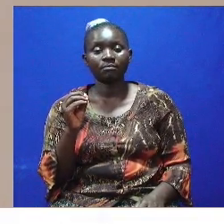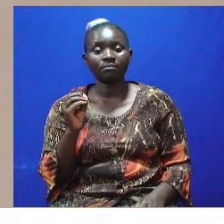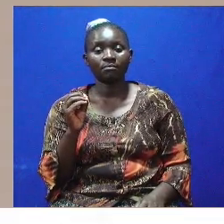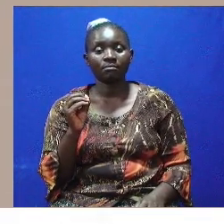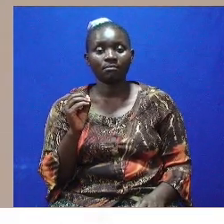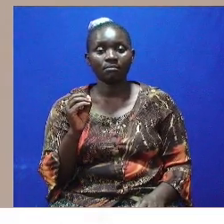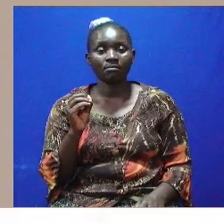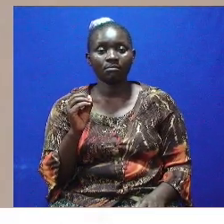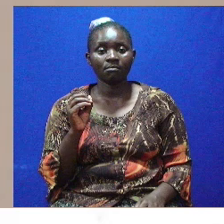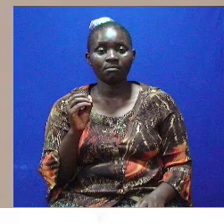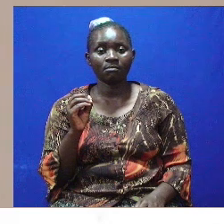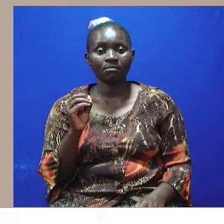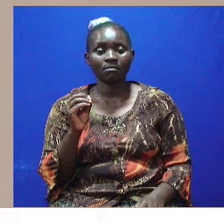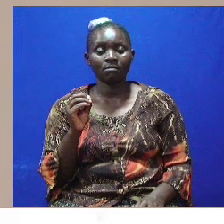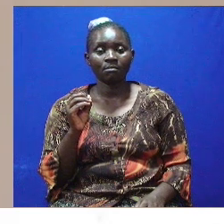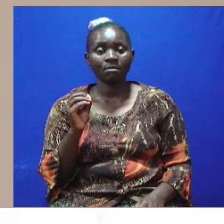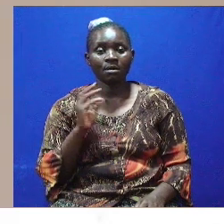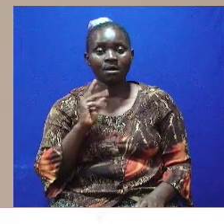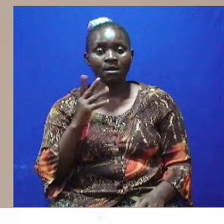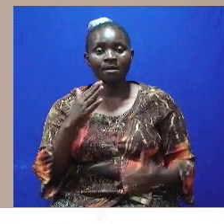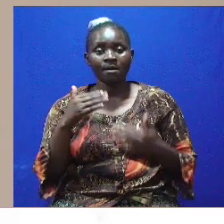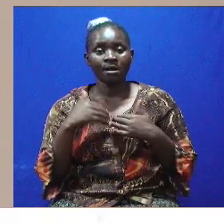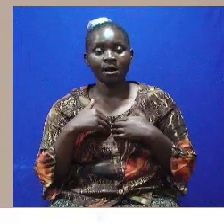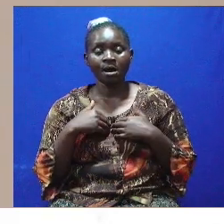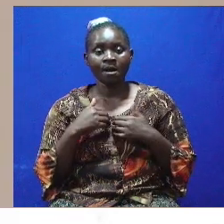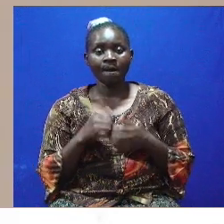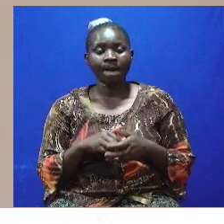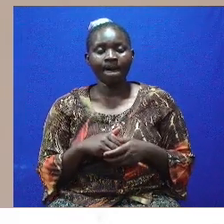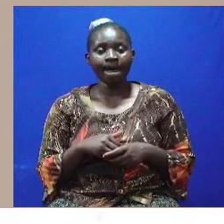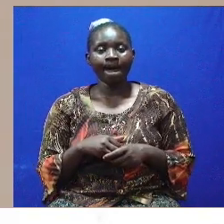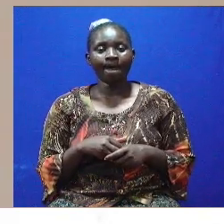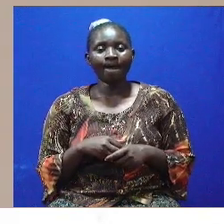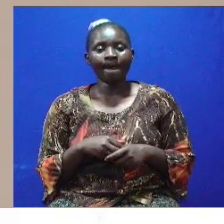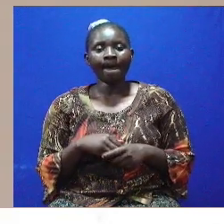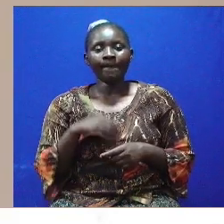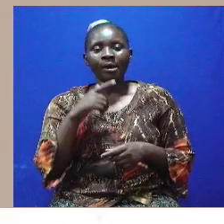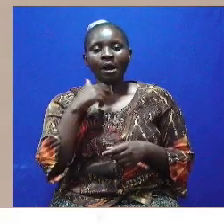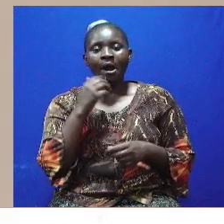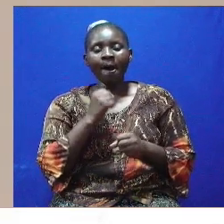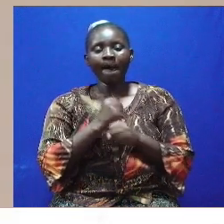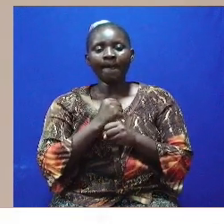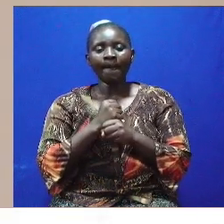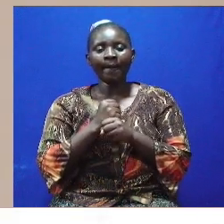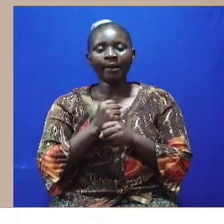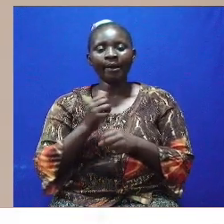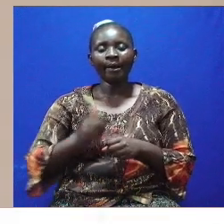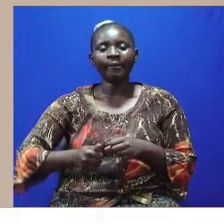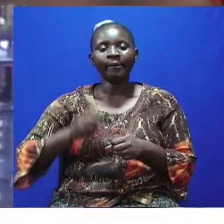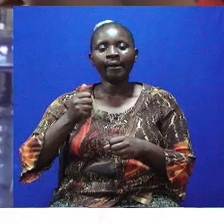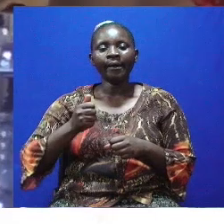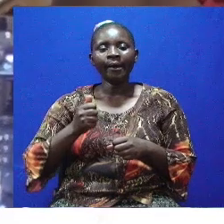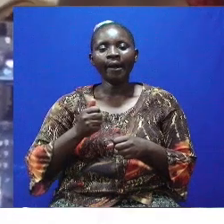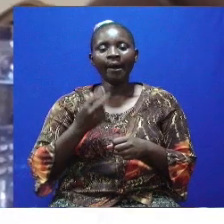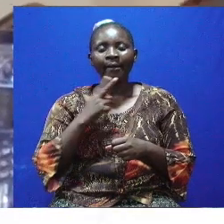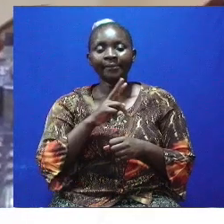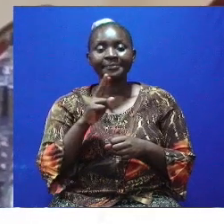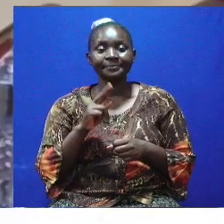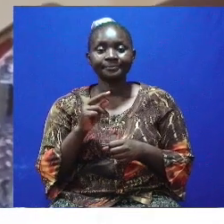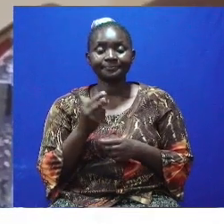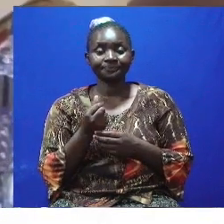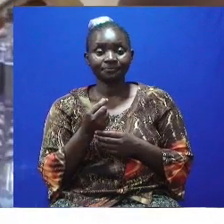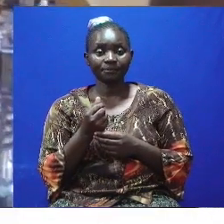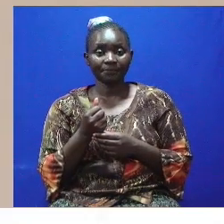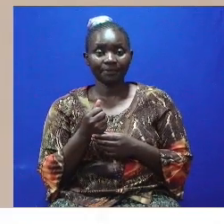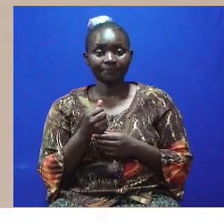20. Gisairo, you want to count your sim? I want to see budget. She was a gentleman writing number 7 in